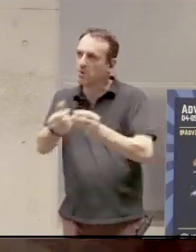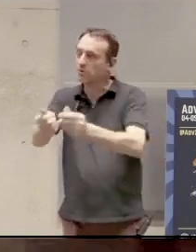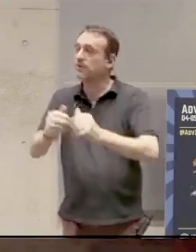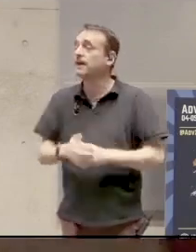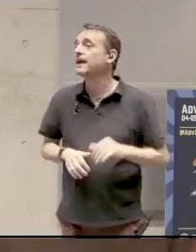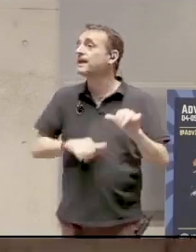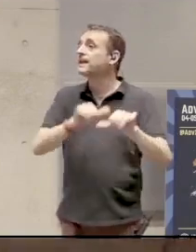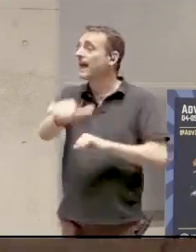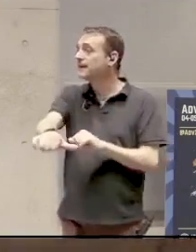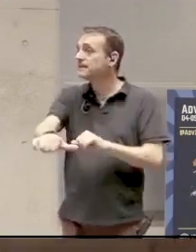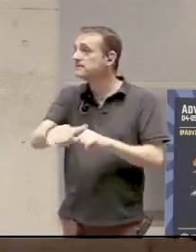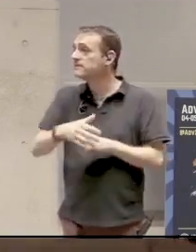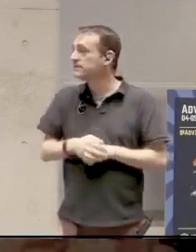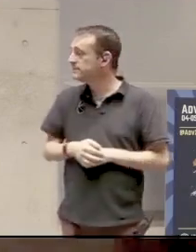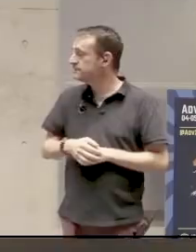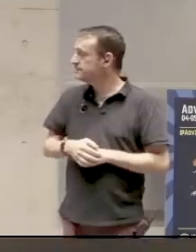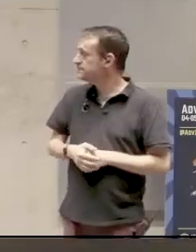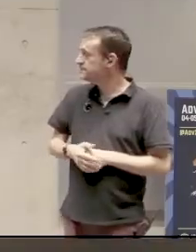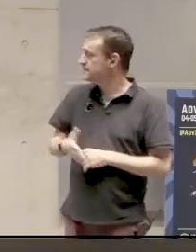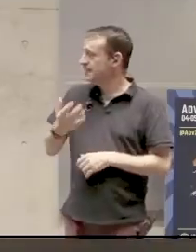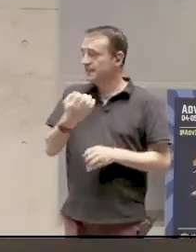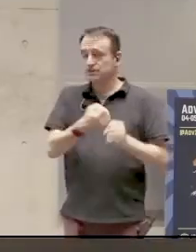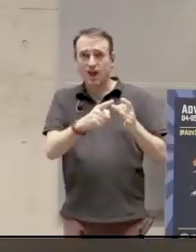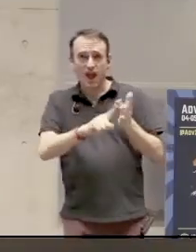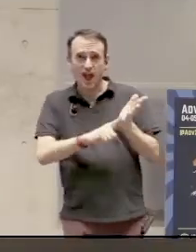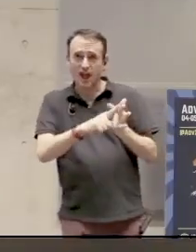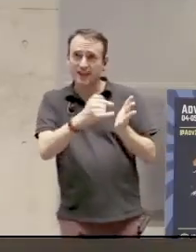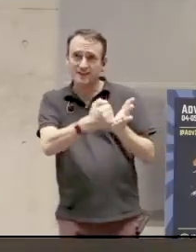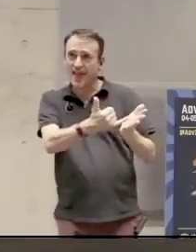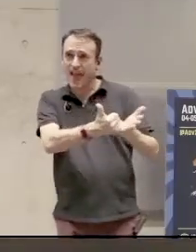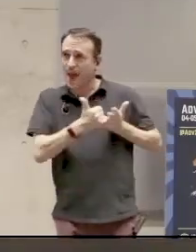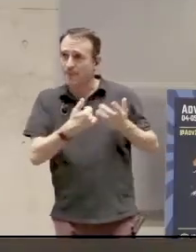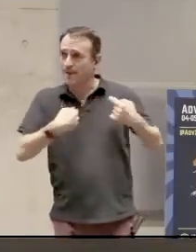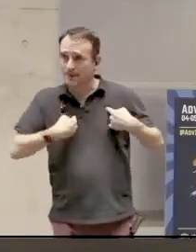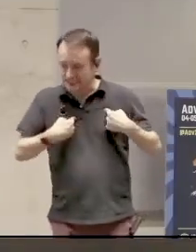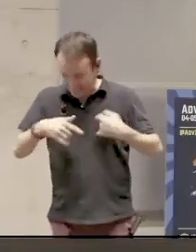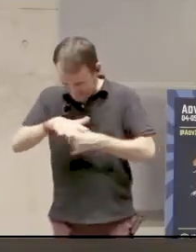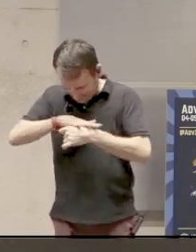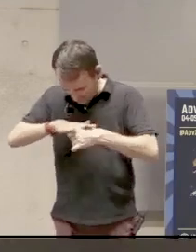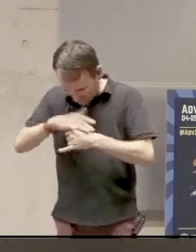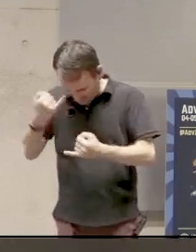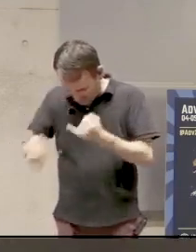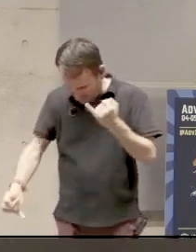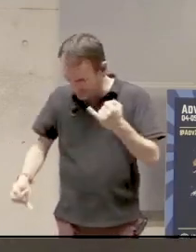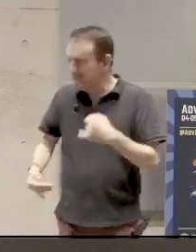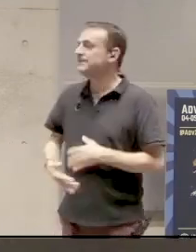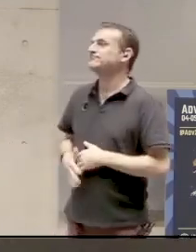Next. Giles, get me out of this awkward situation I created for myself. I refuse.